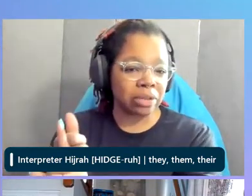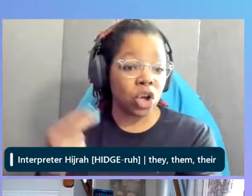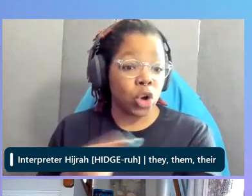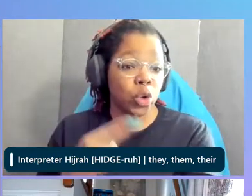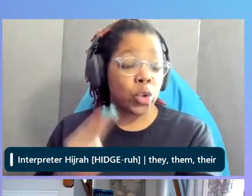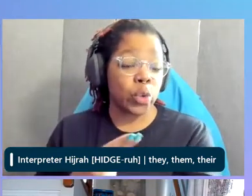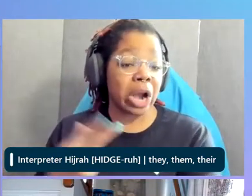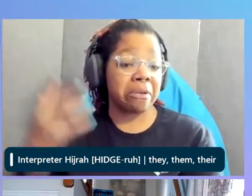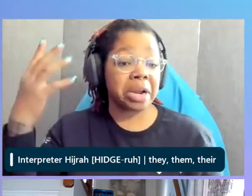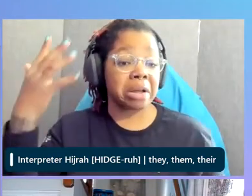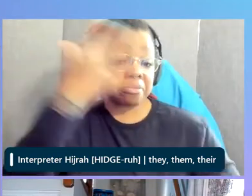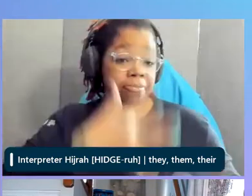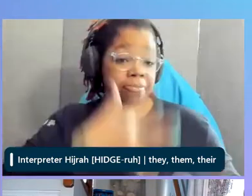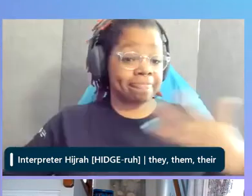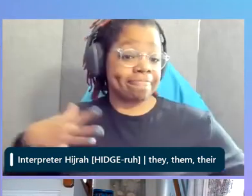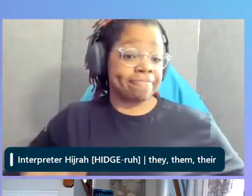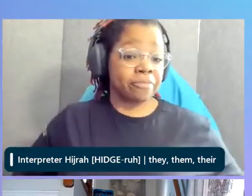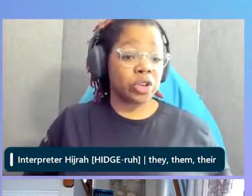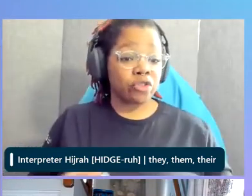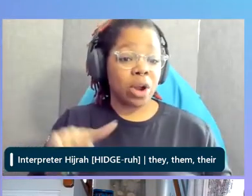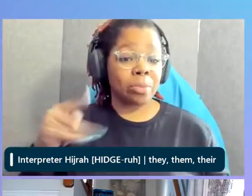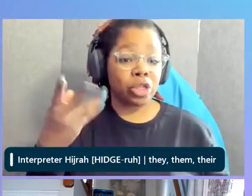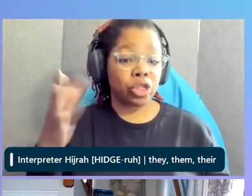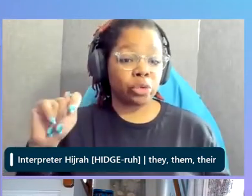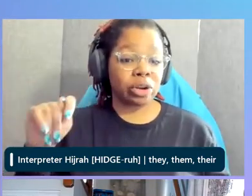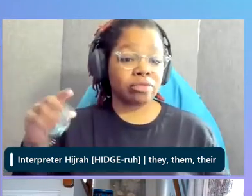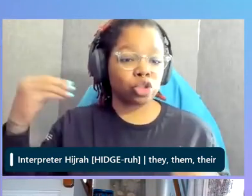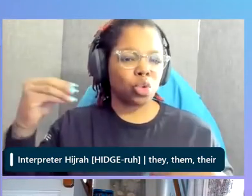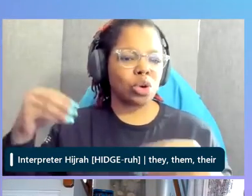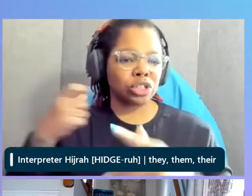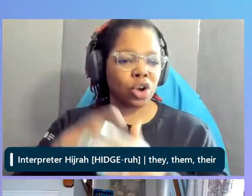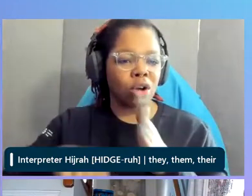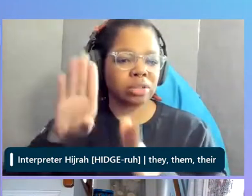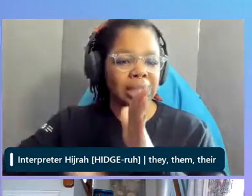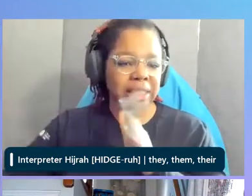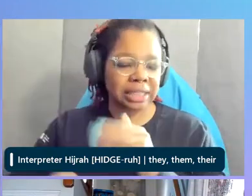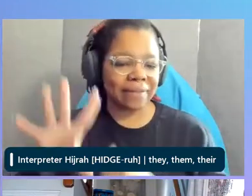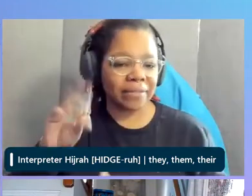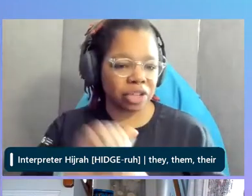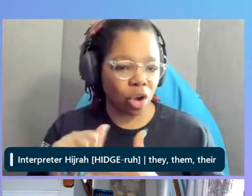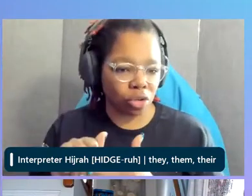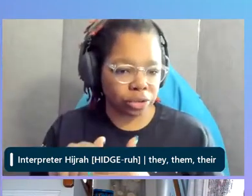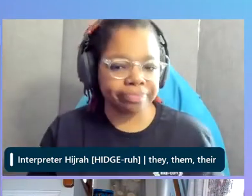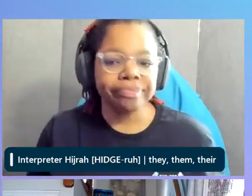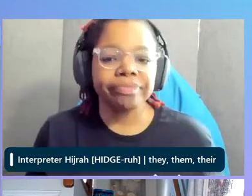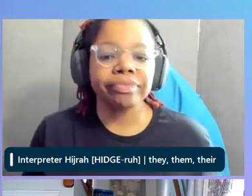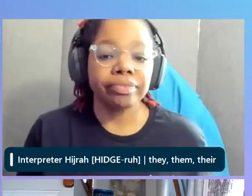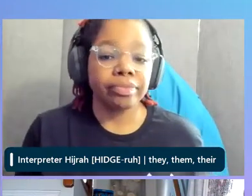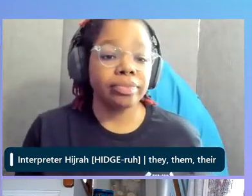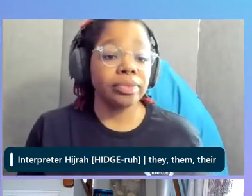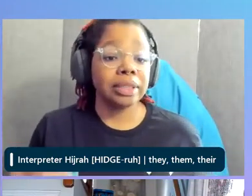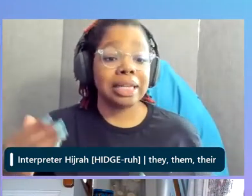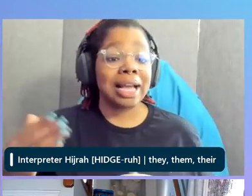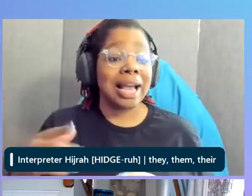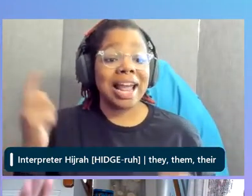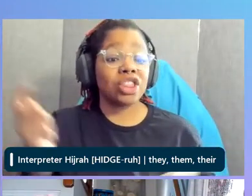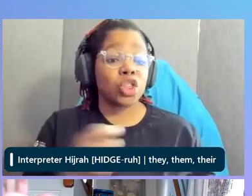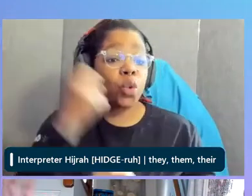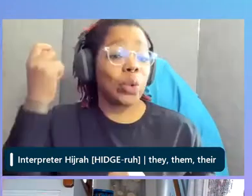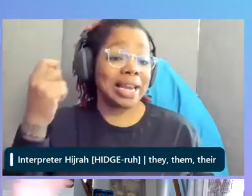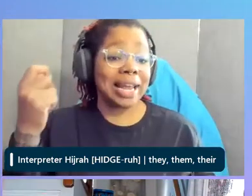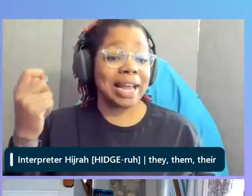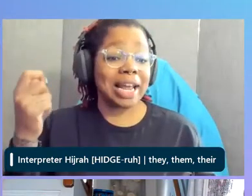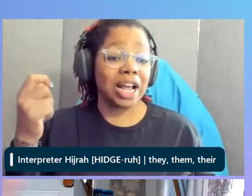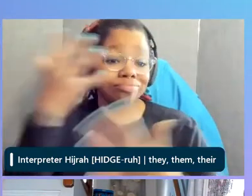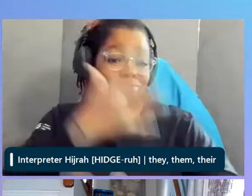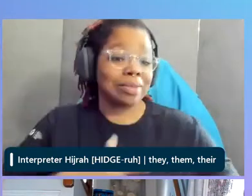looks they had created at thrift stores for under $50, right? And the winning look for that month would get to go on